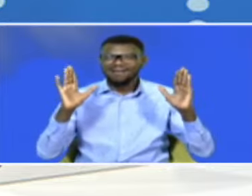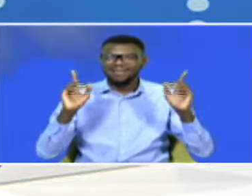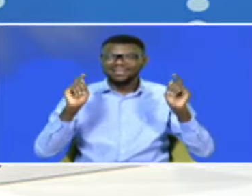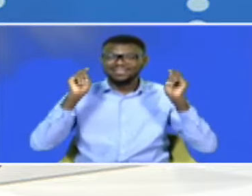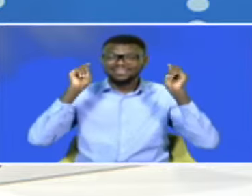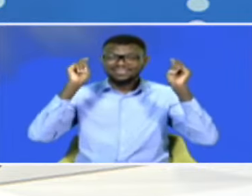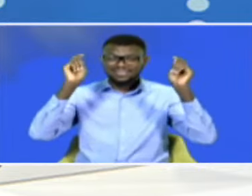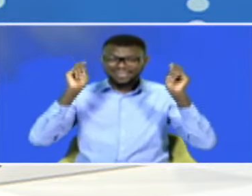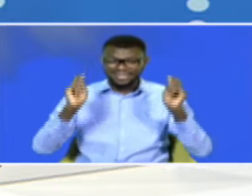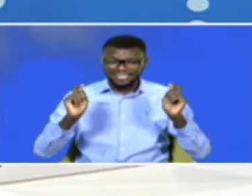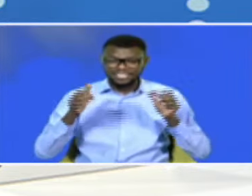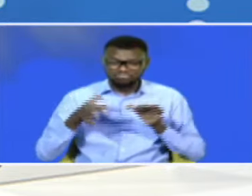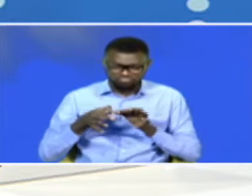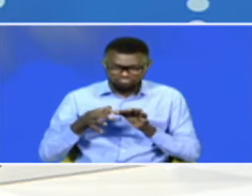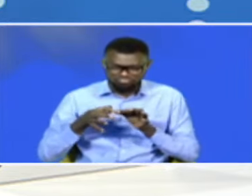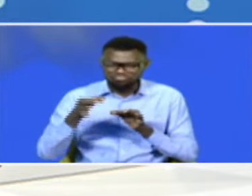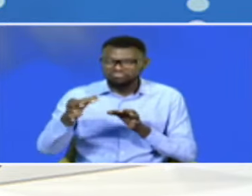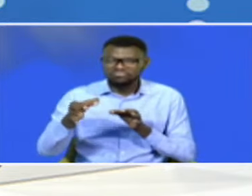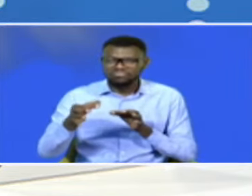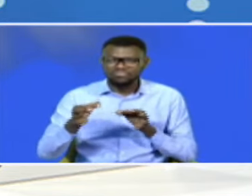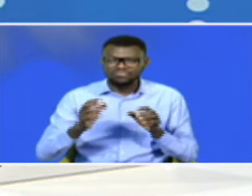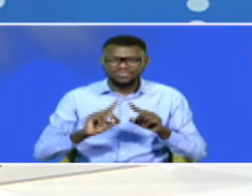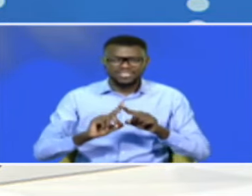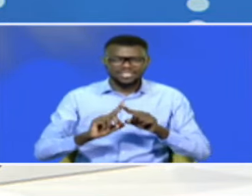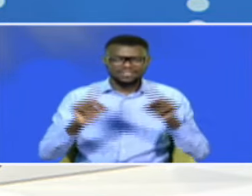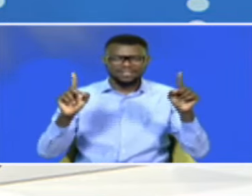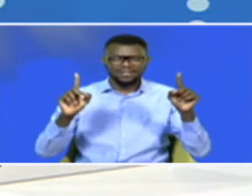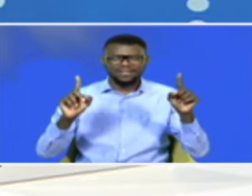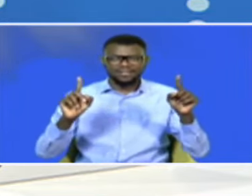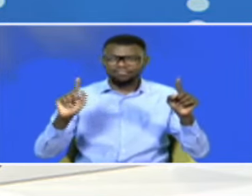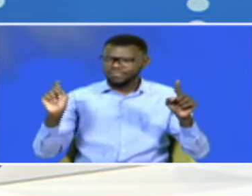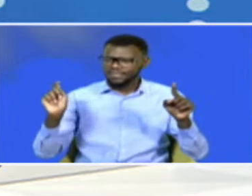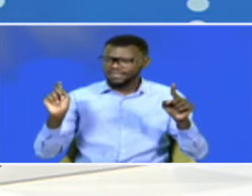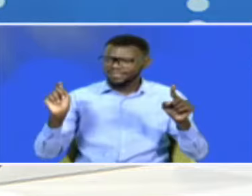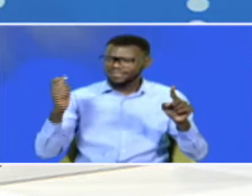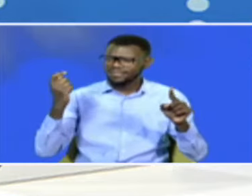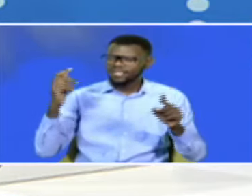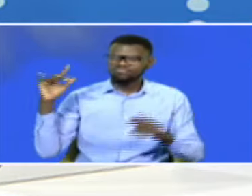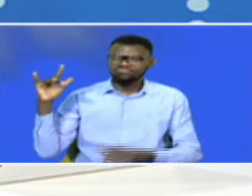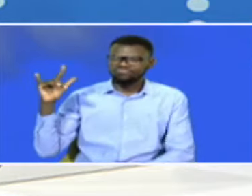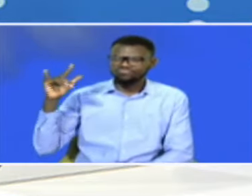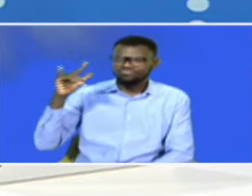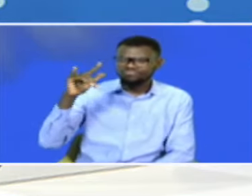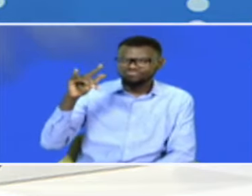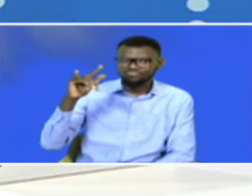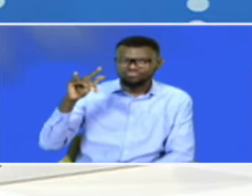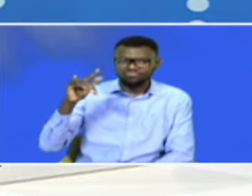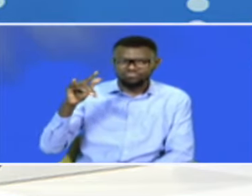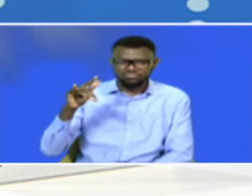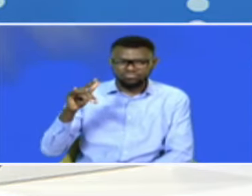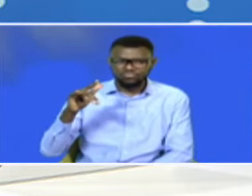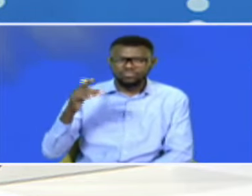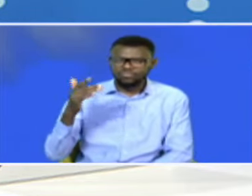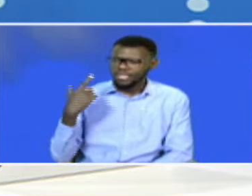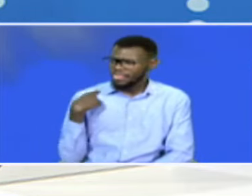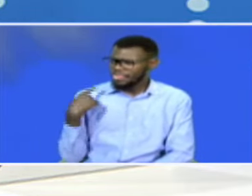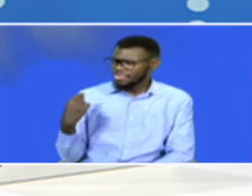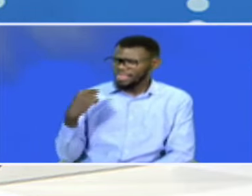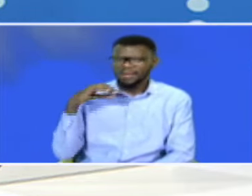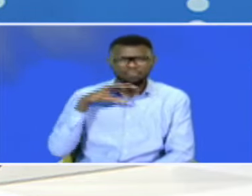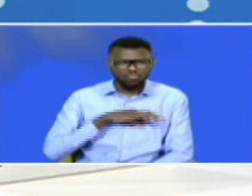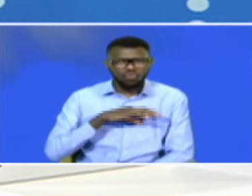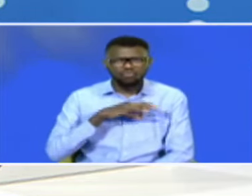By the Kenya Aviation Workers Union came at a time the national carrier is turning around, recently recording a profit for the first